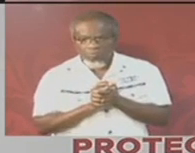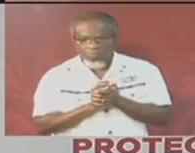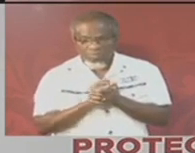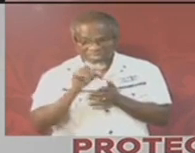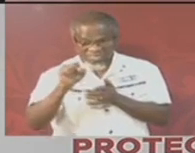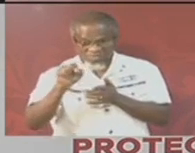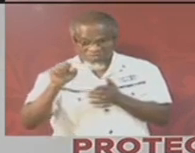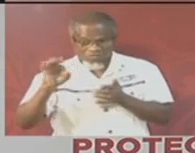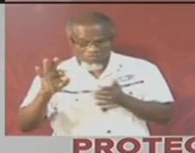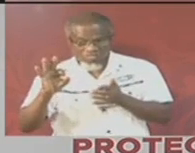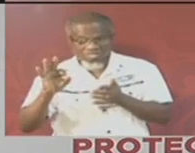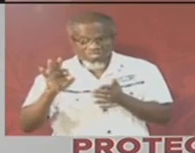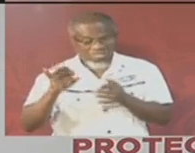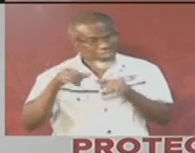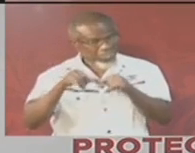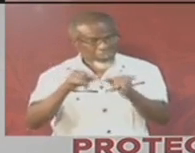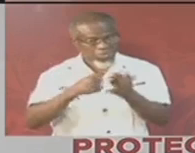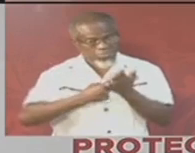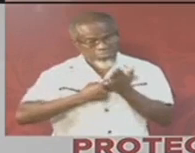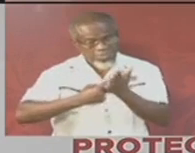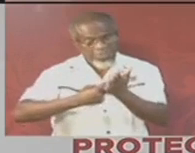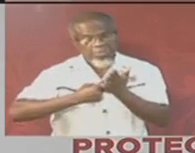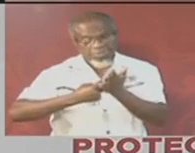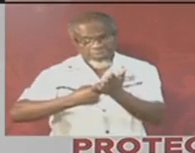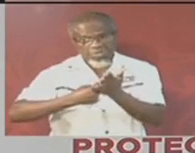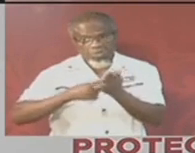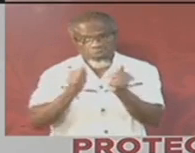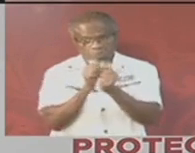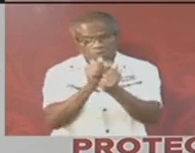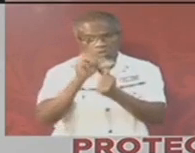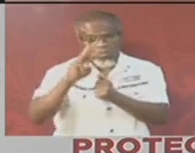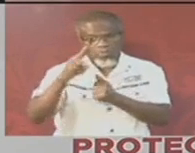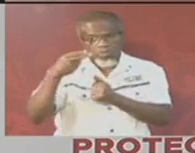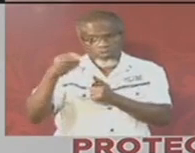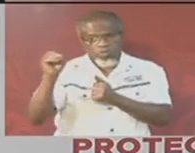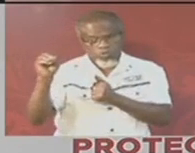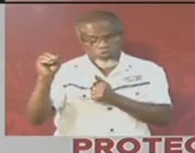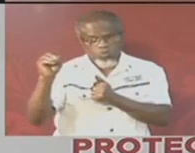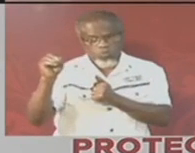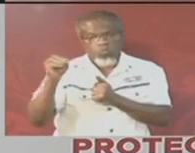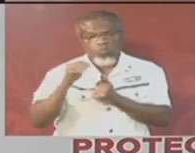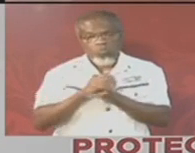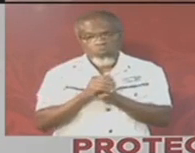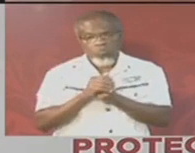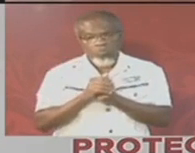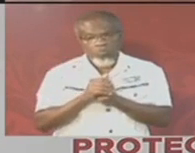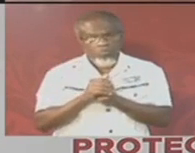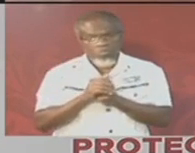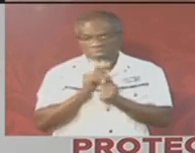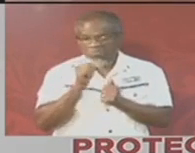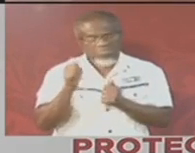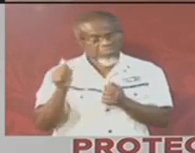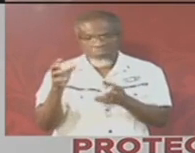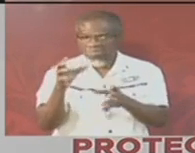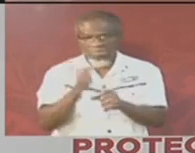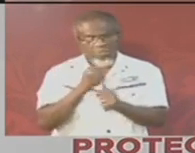ongoing with WHO, so therefore they have not even yet applied for EUL or EUA.